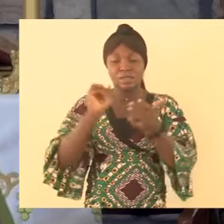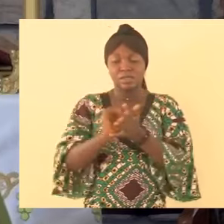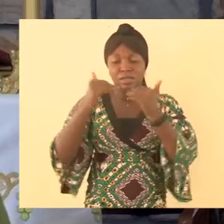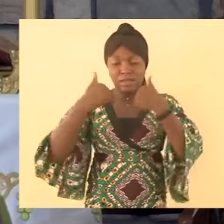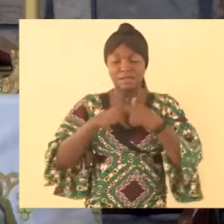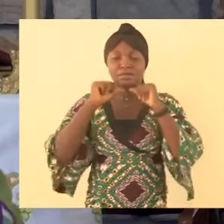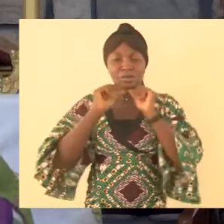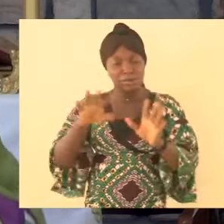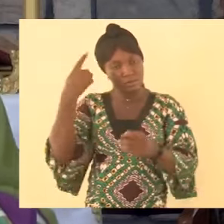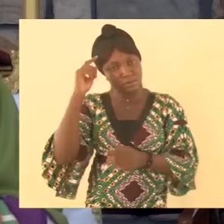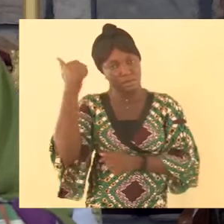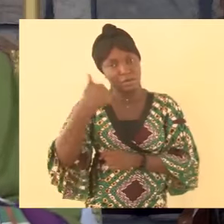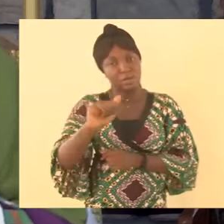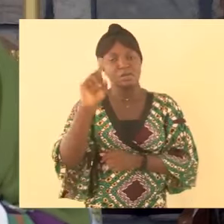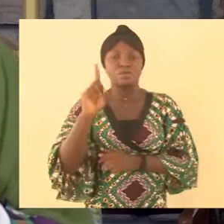for anyone.